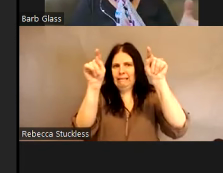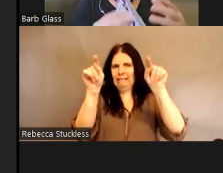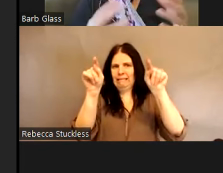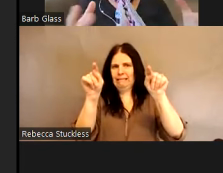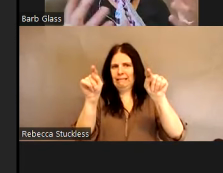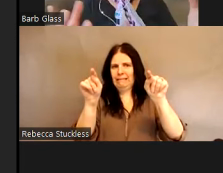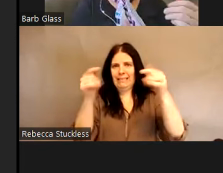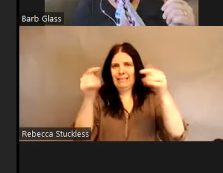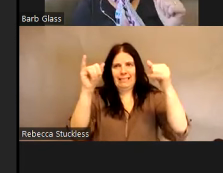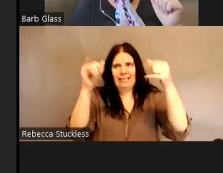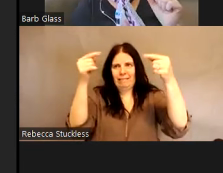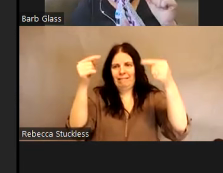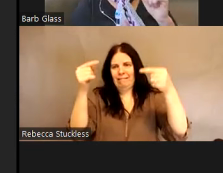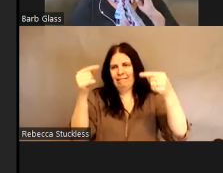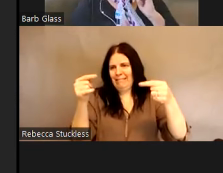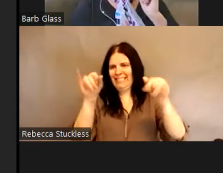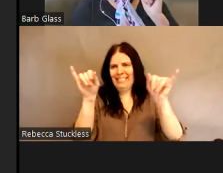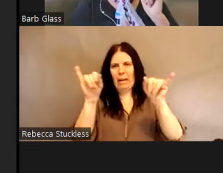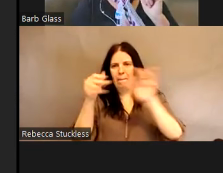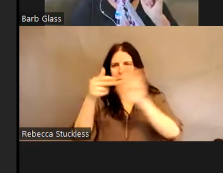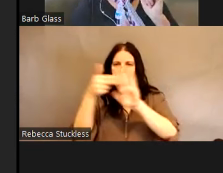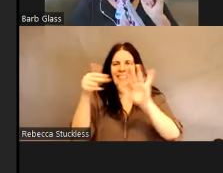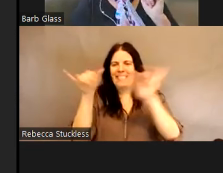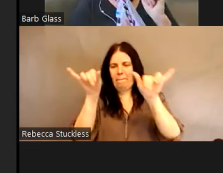same format, or at least with the same label.